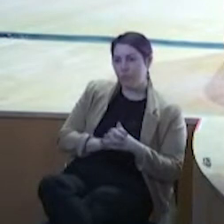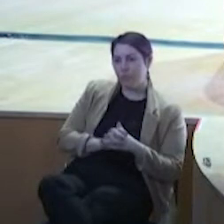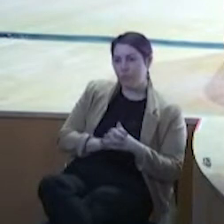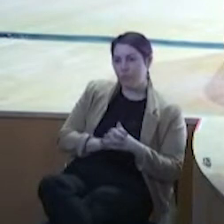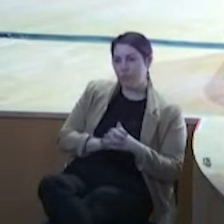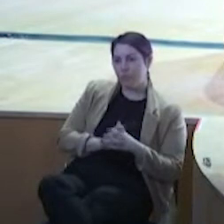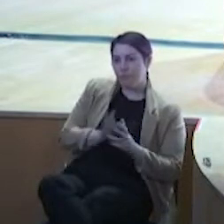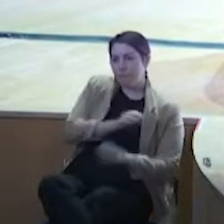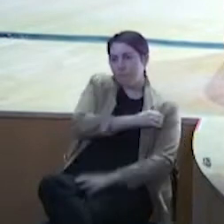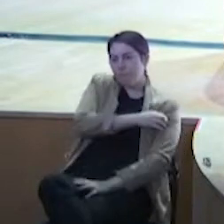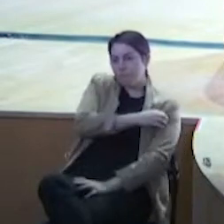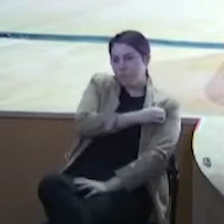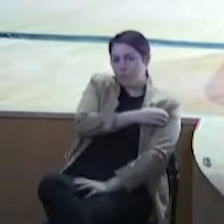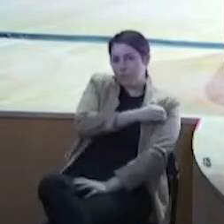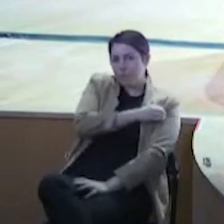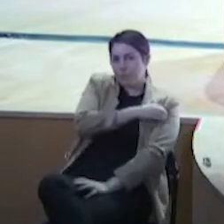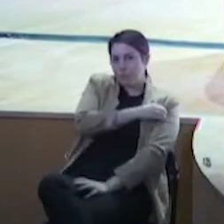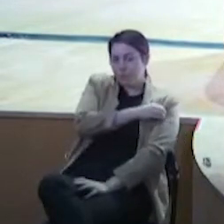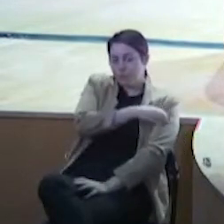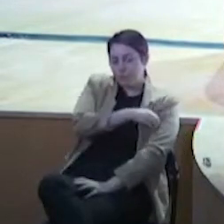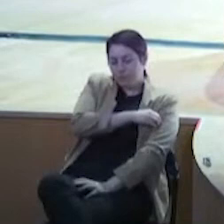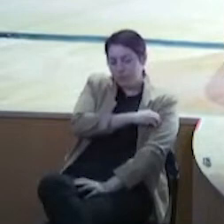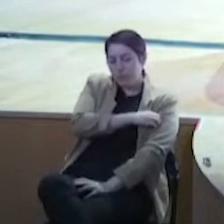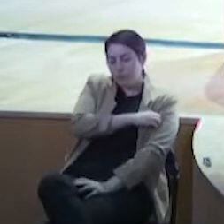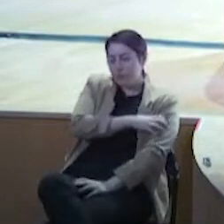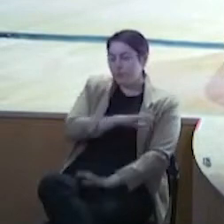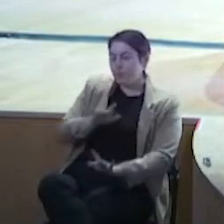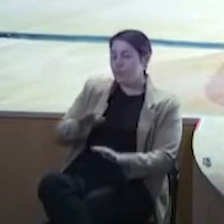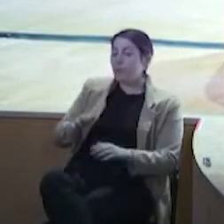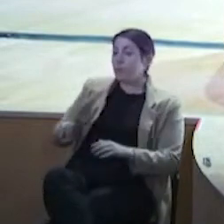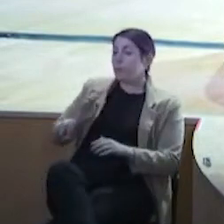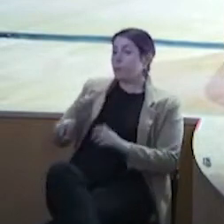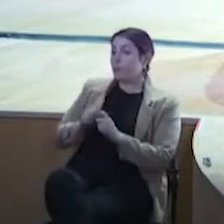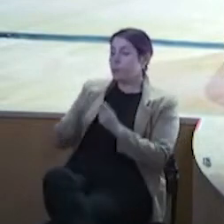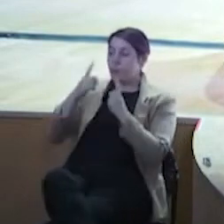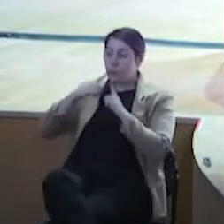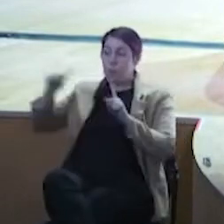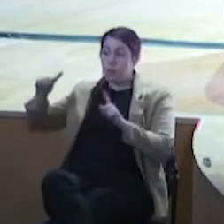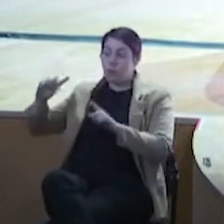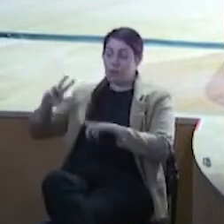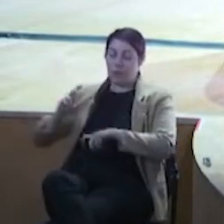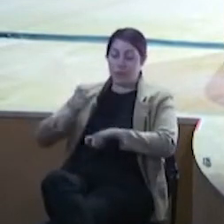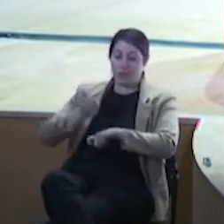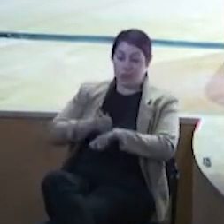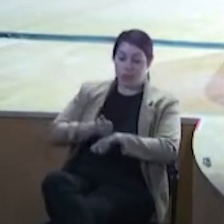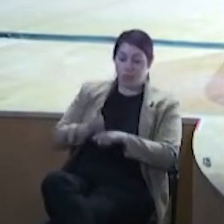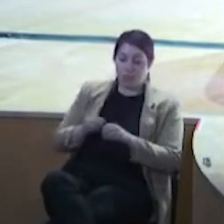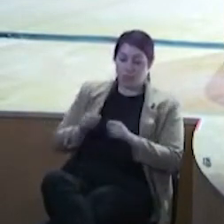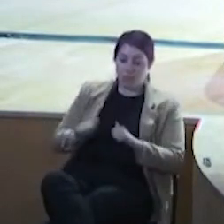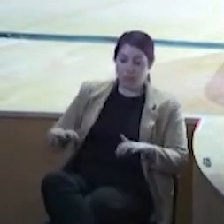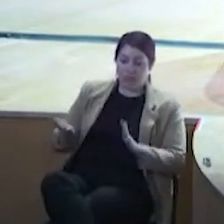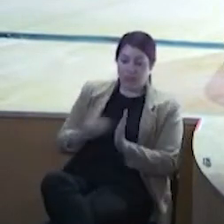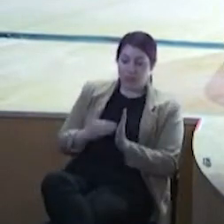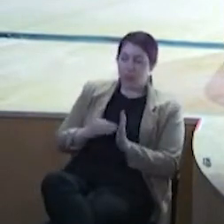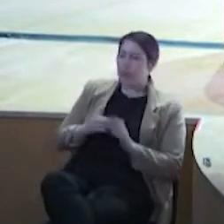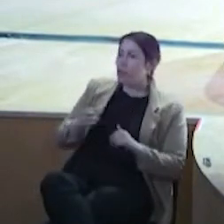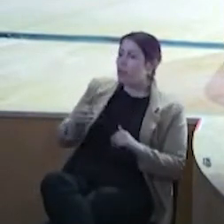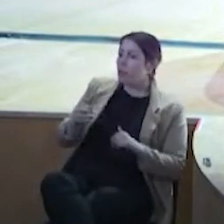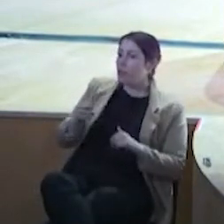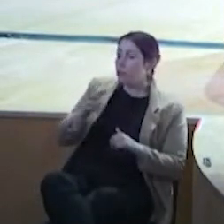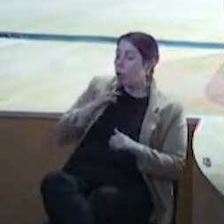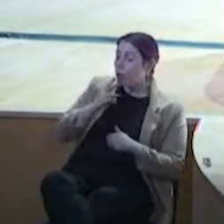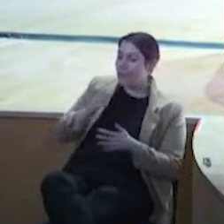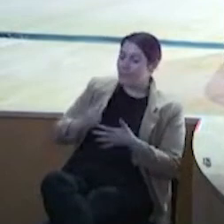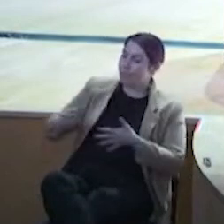with our water decree and our water allocations, the Colorado River Indian Tribes holds the highest priority and the